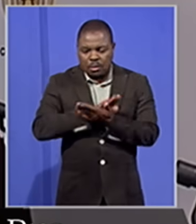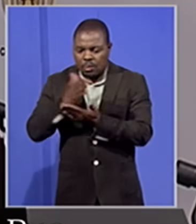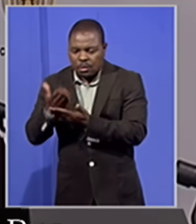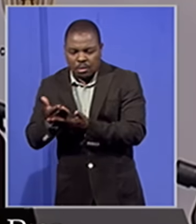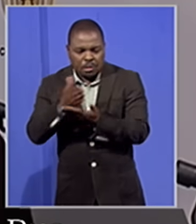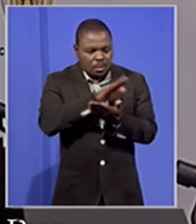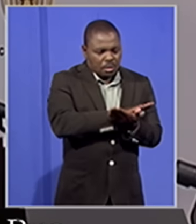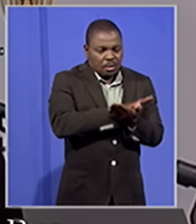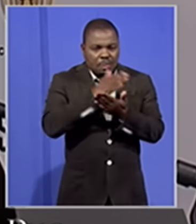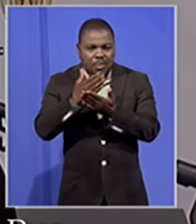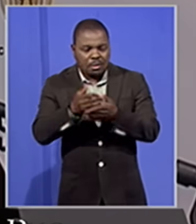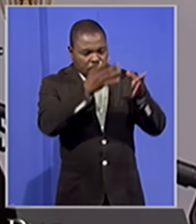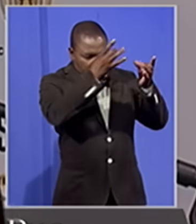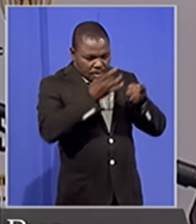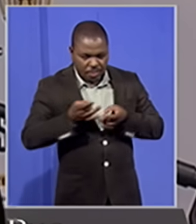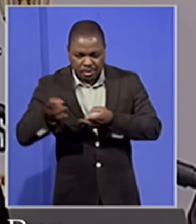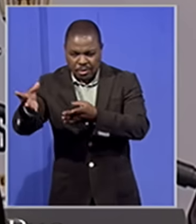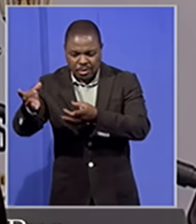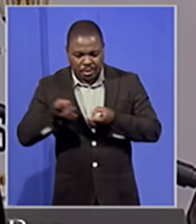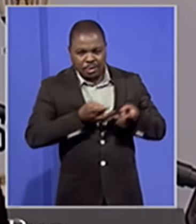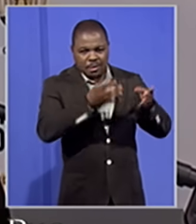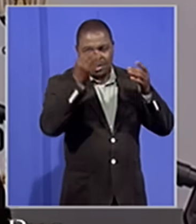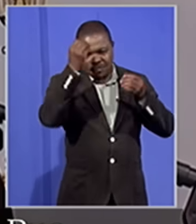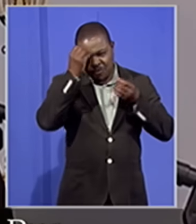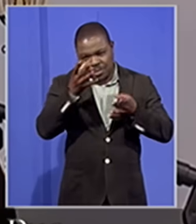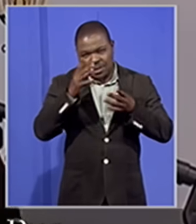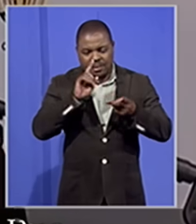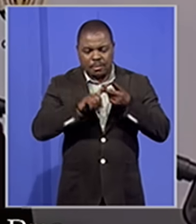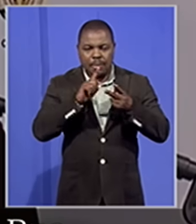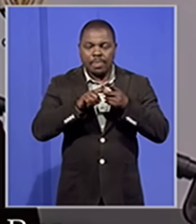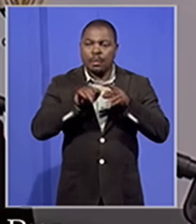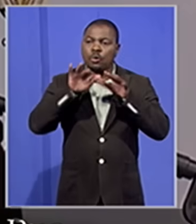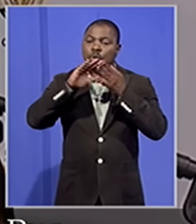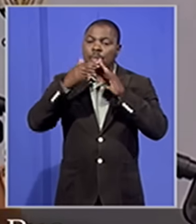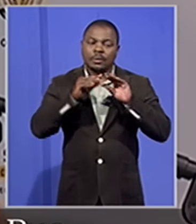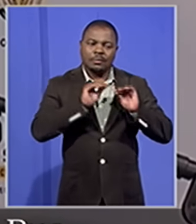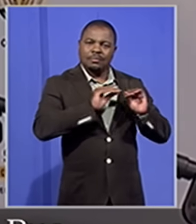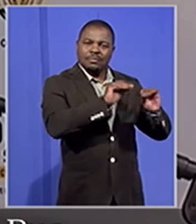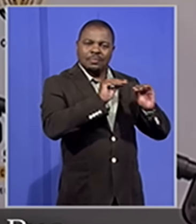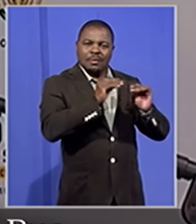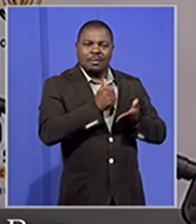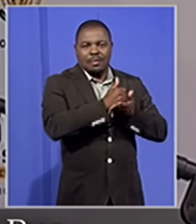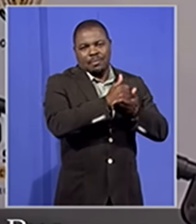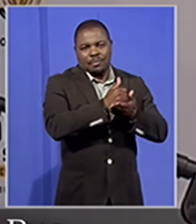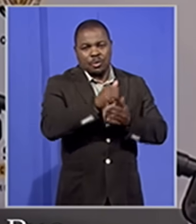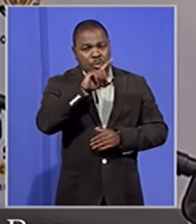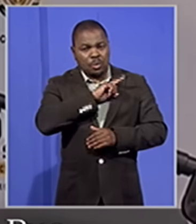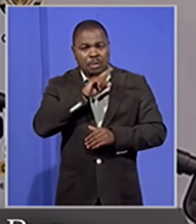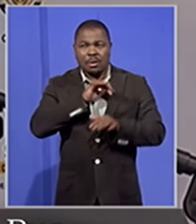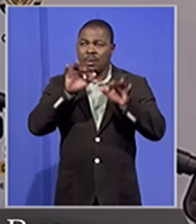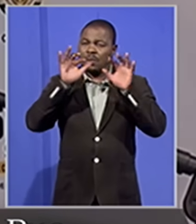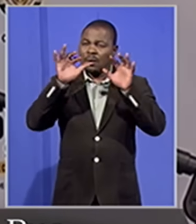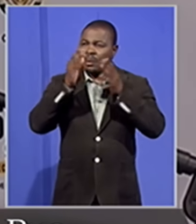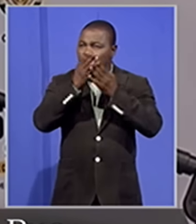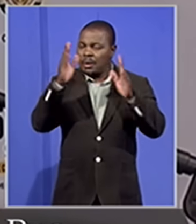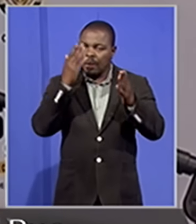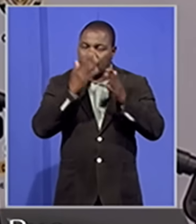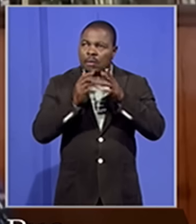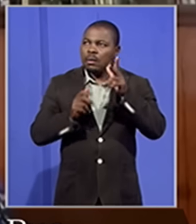ba fetisetsang thuto setjhabeng. Ka hobane o fumana hore setjhaba se kgona hore se